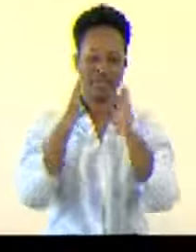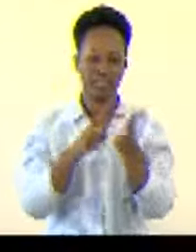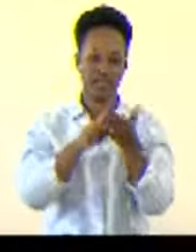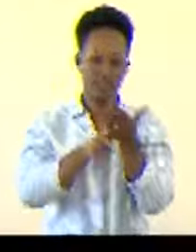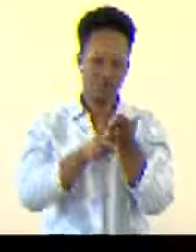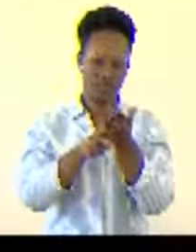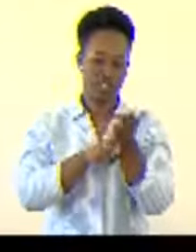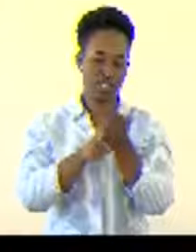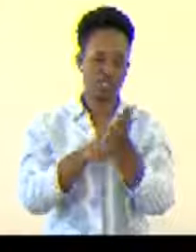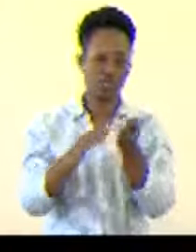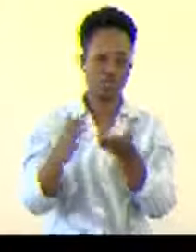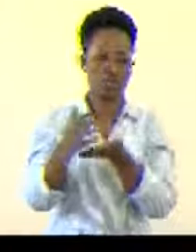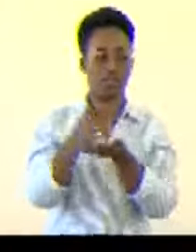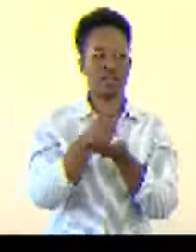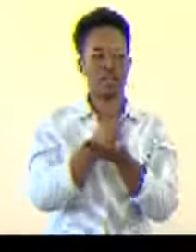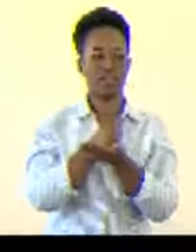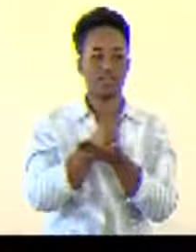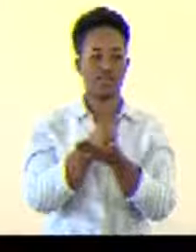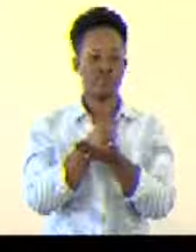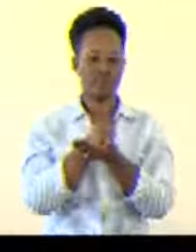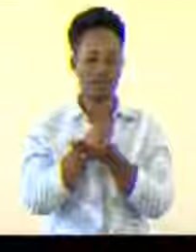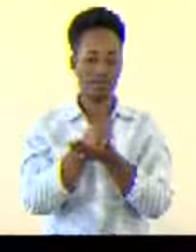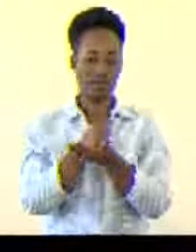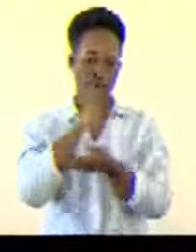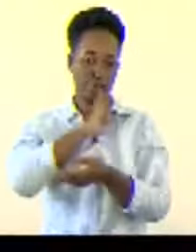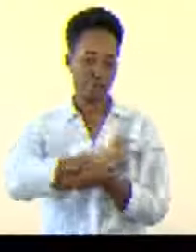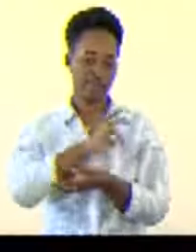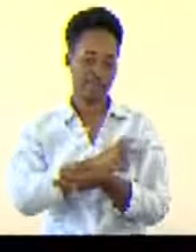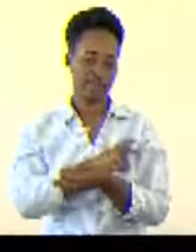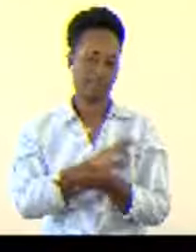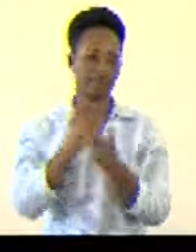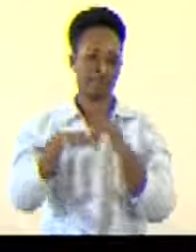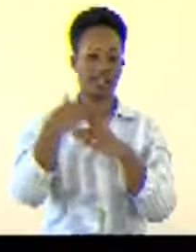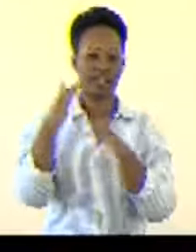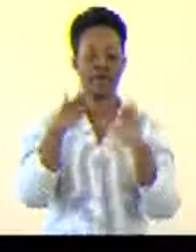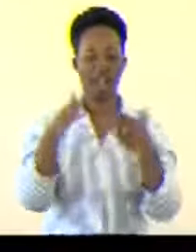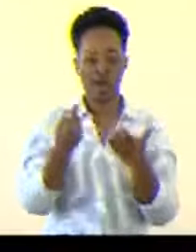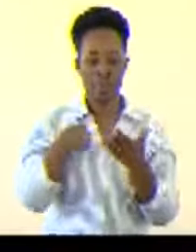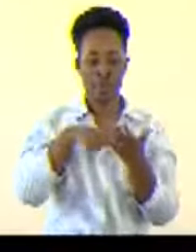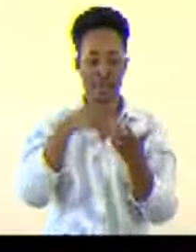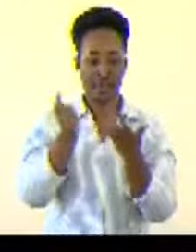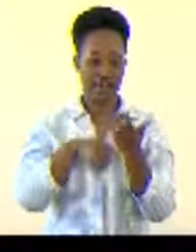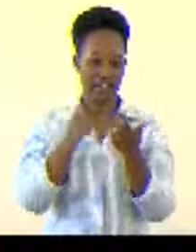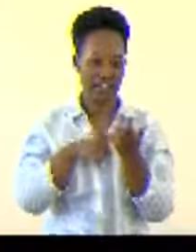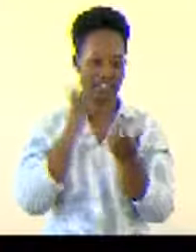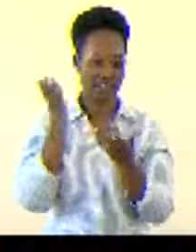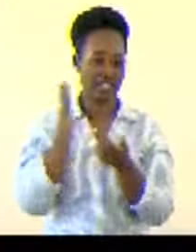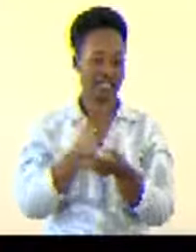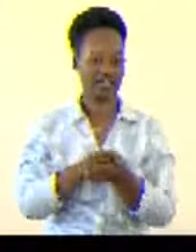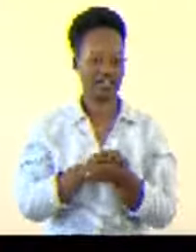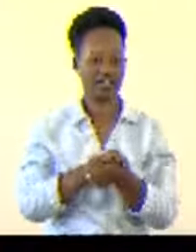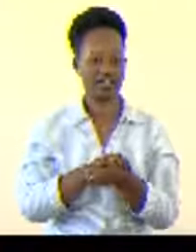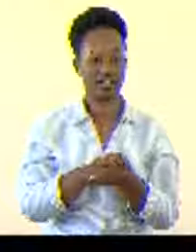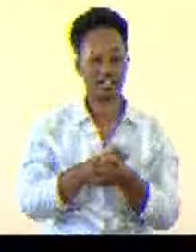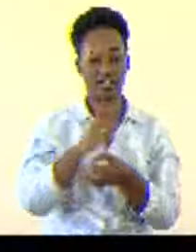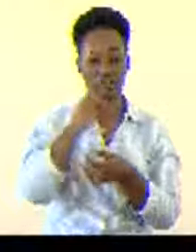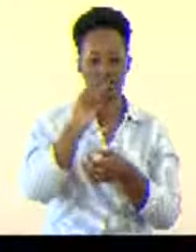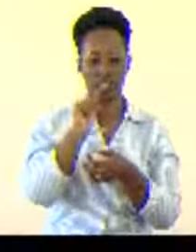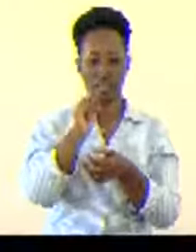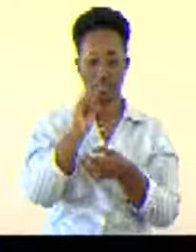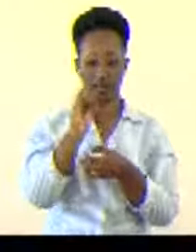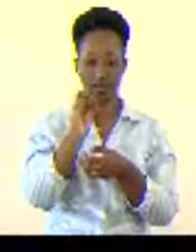him to generate net profit. Therefore, how do we calculate this? Rate of return on capital, rate